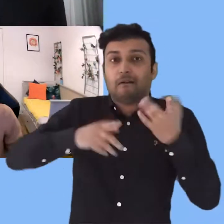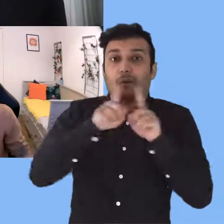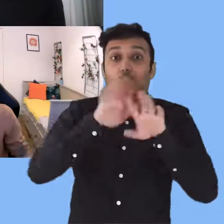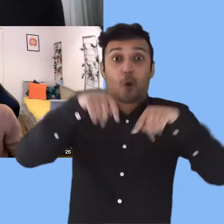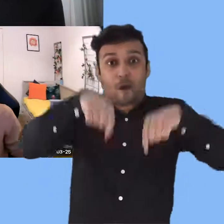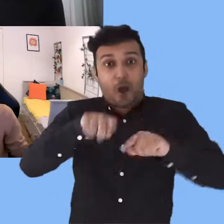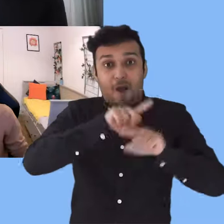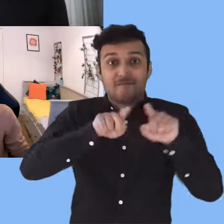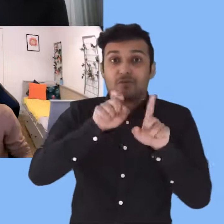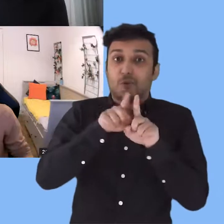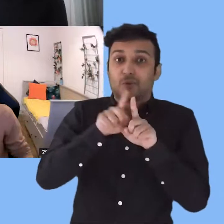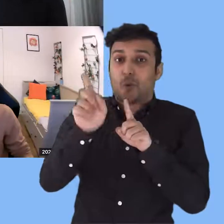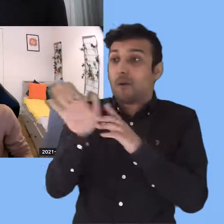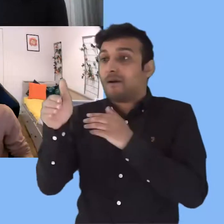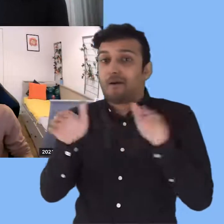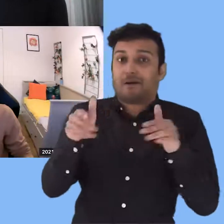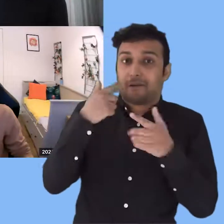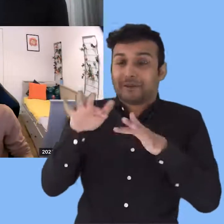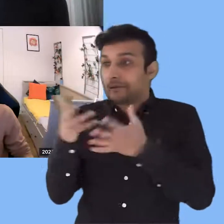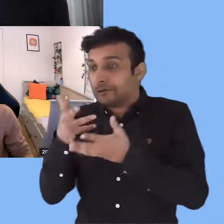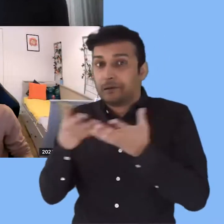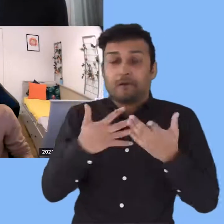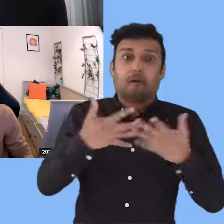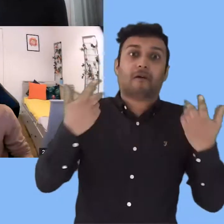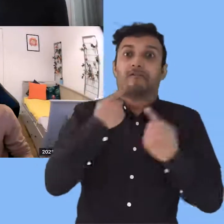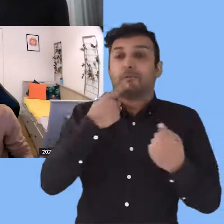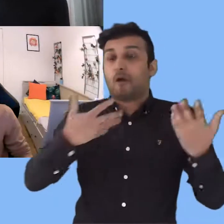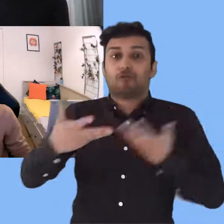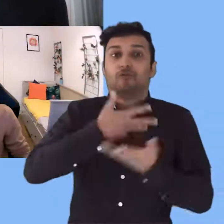into our space now. Shaddai,